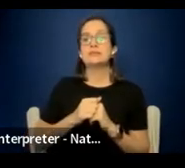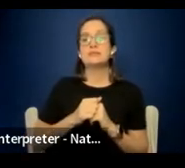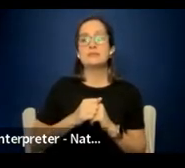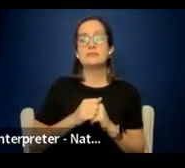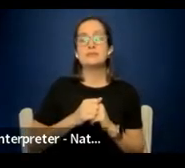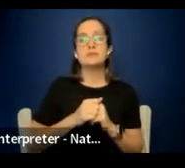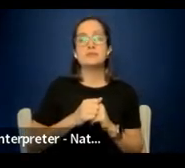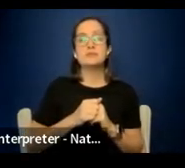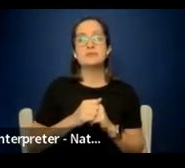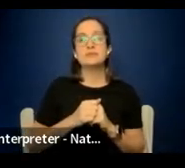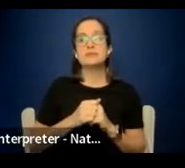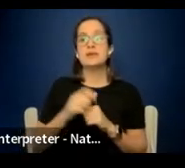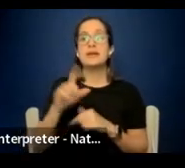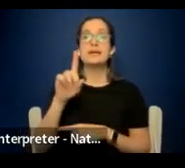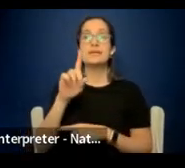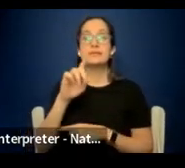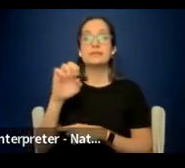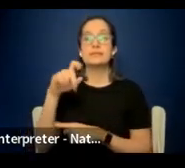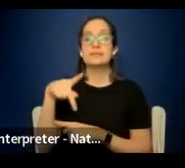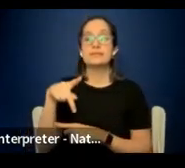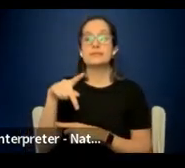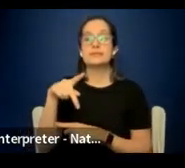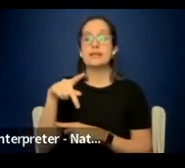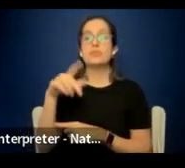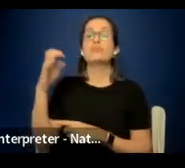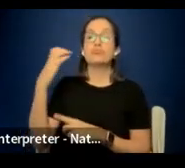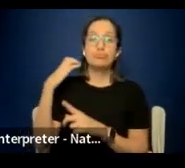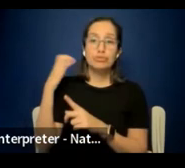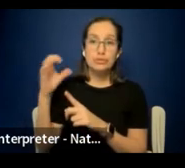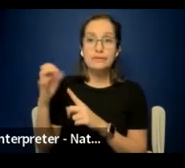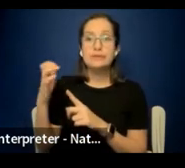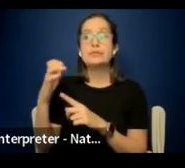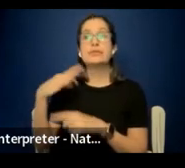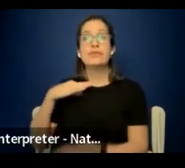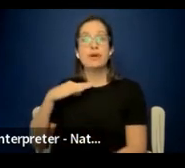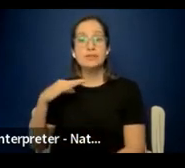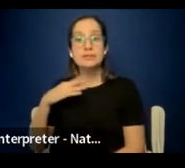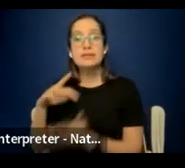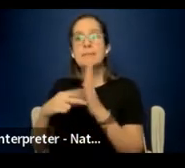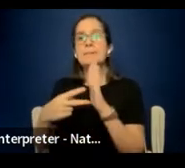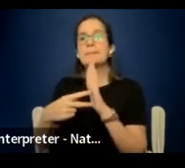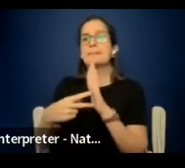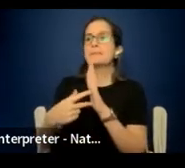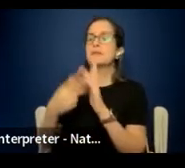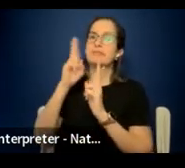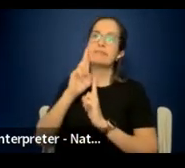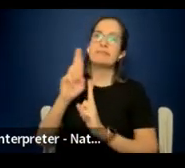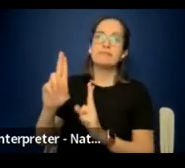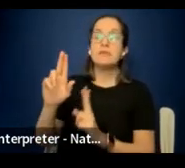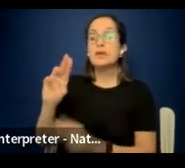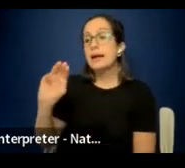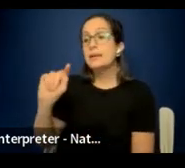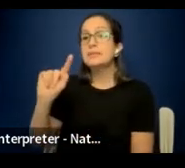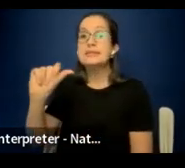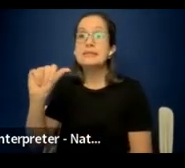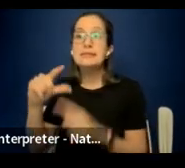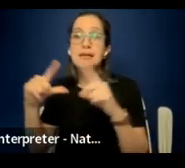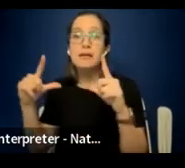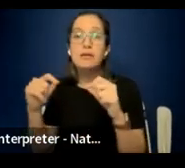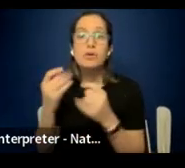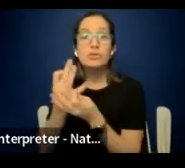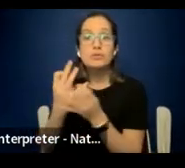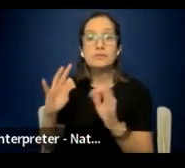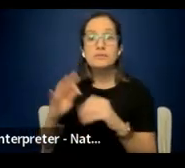know, ways to do that. You can provide metro cards to volunteers for taking the time out of their day to